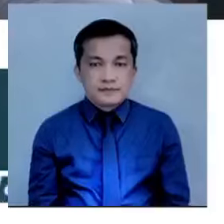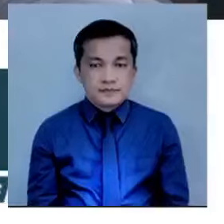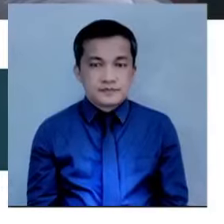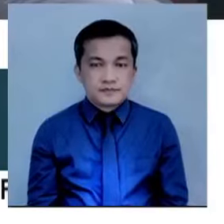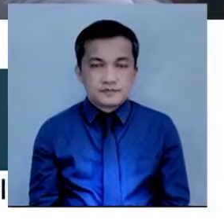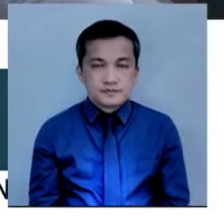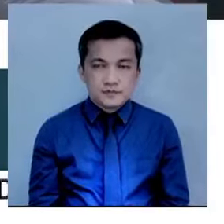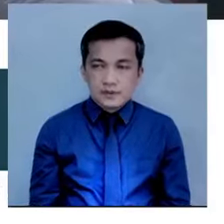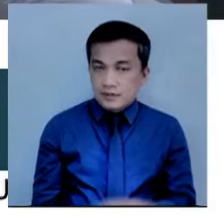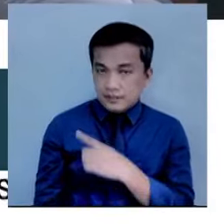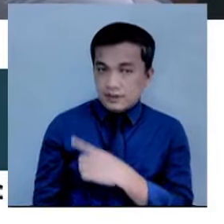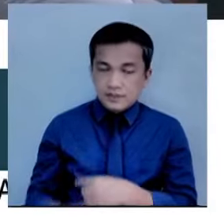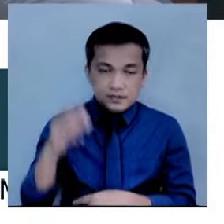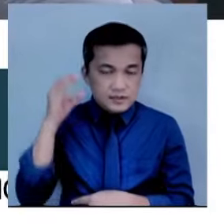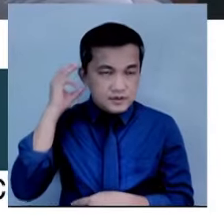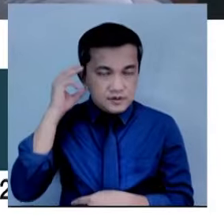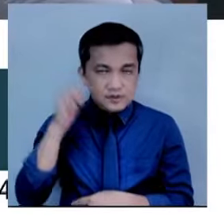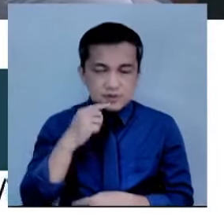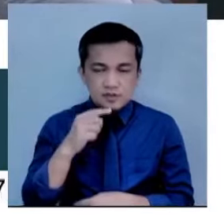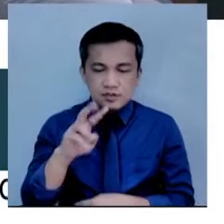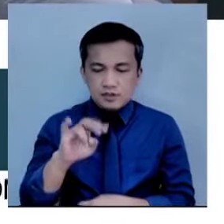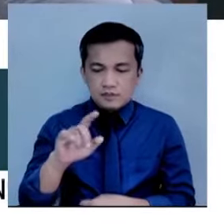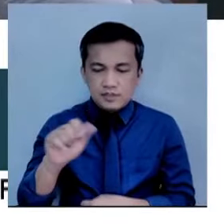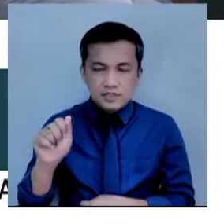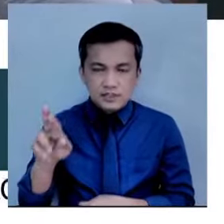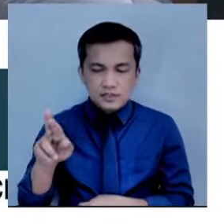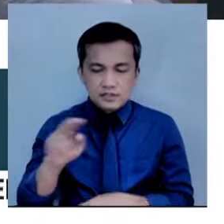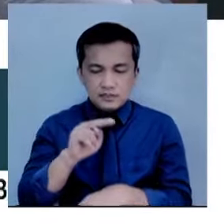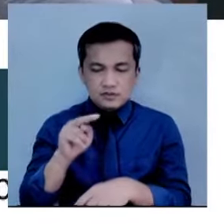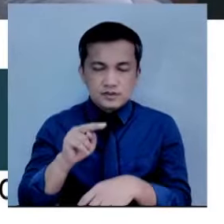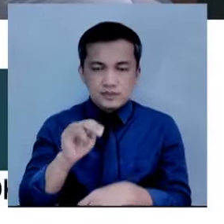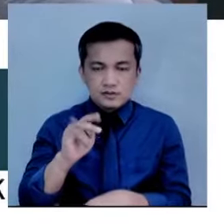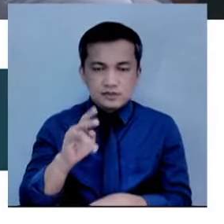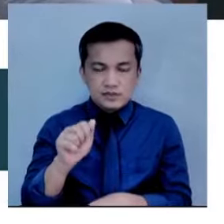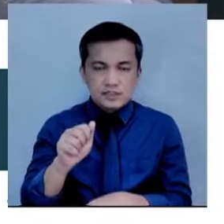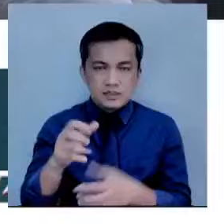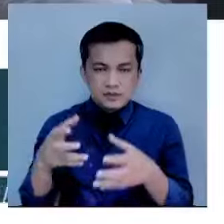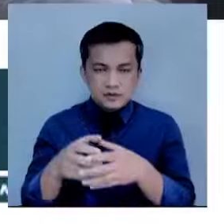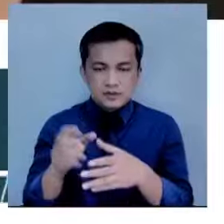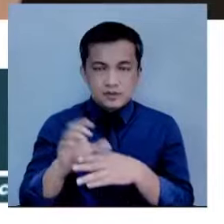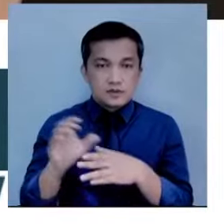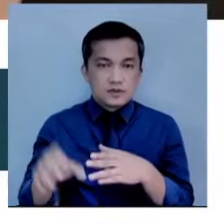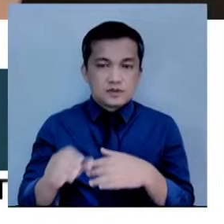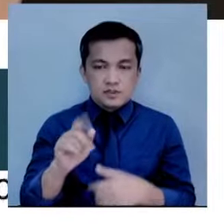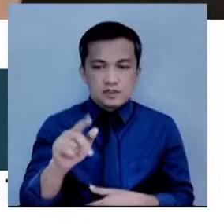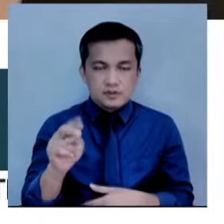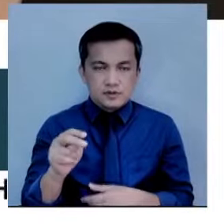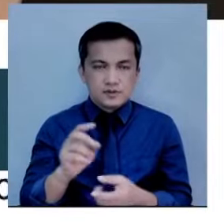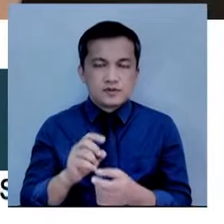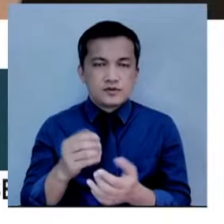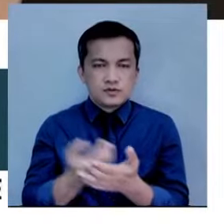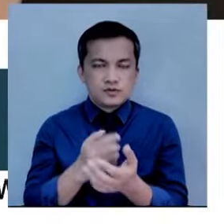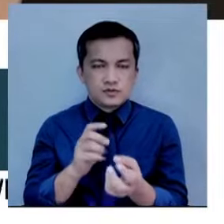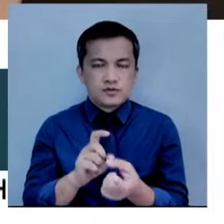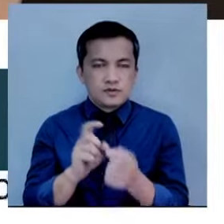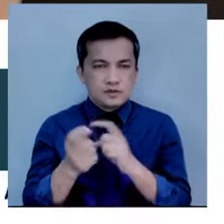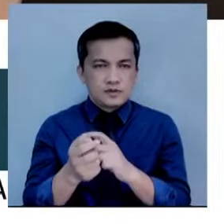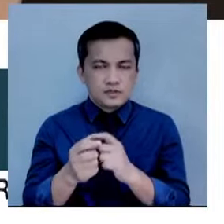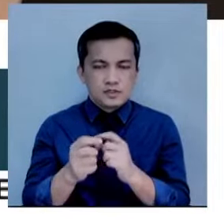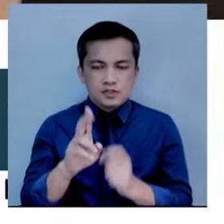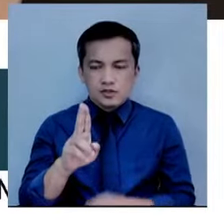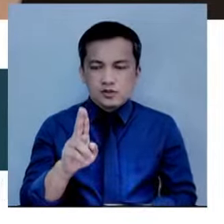Romualdez also reveals the Villar-led Nacionalista Party will complete the administration's new version of the UNI